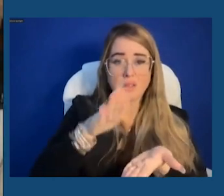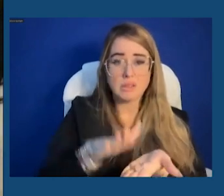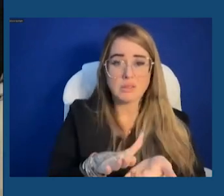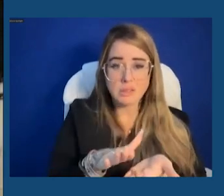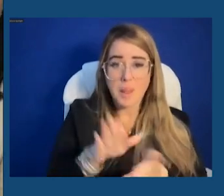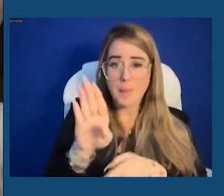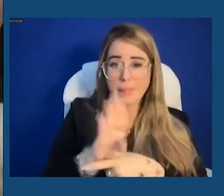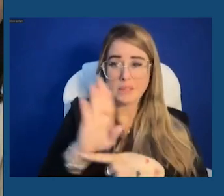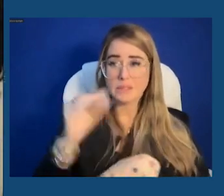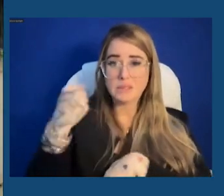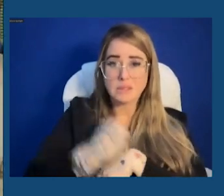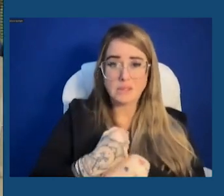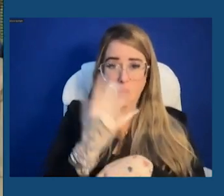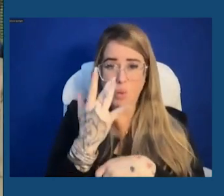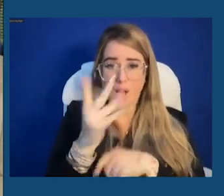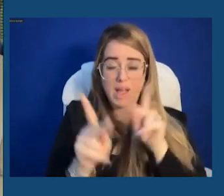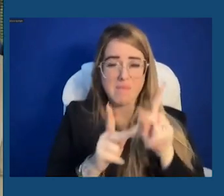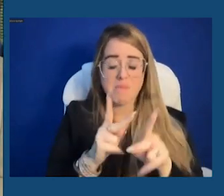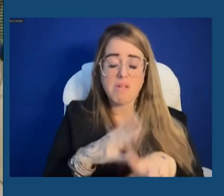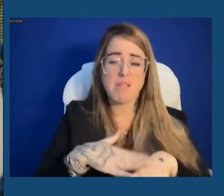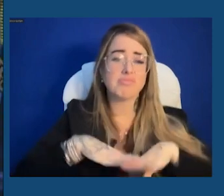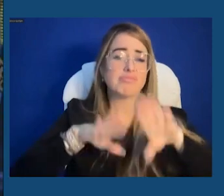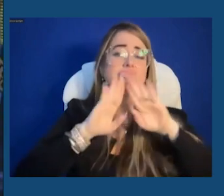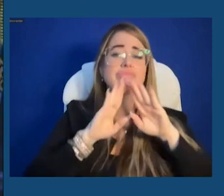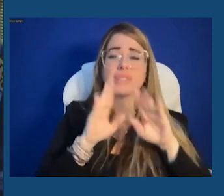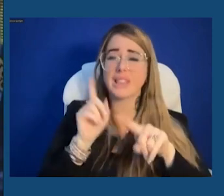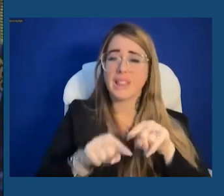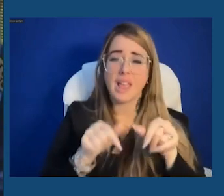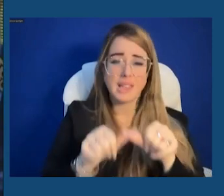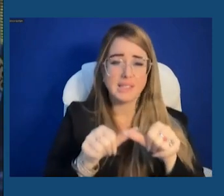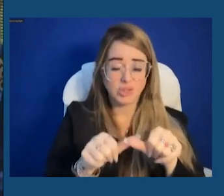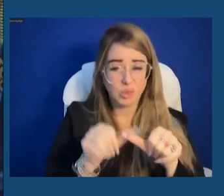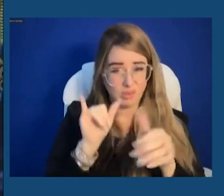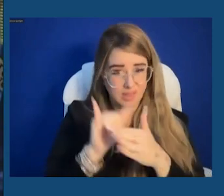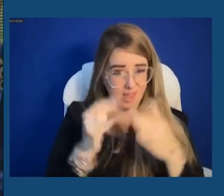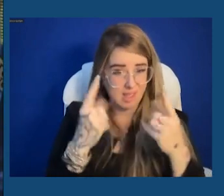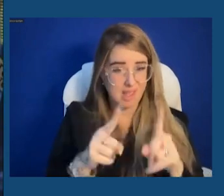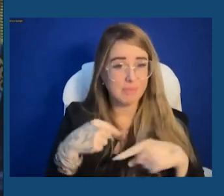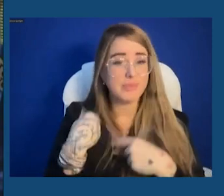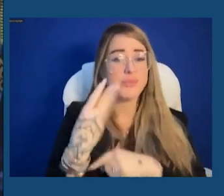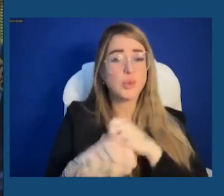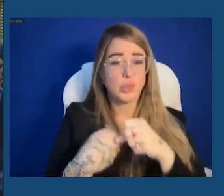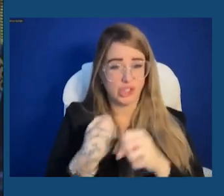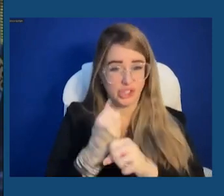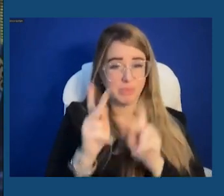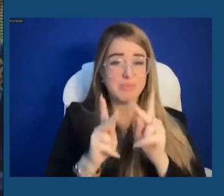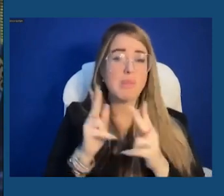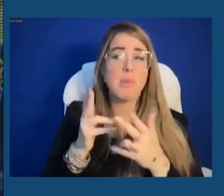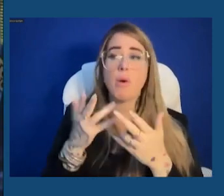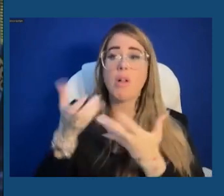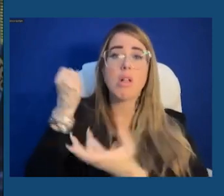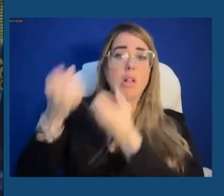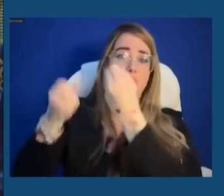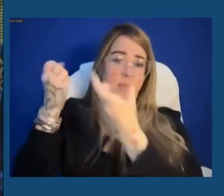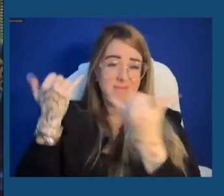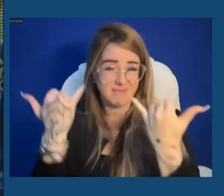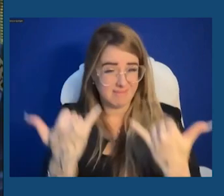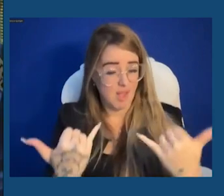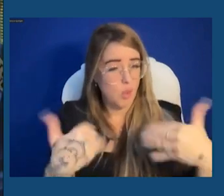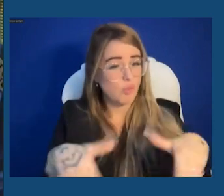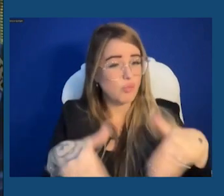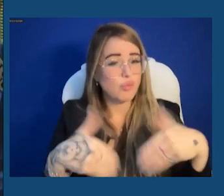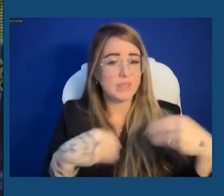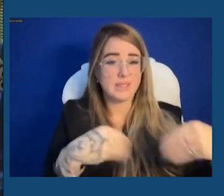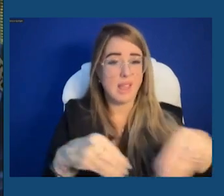we can't do this any longer. That's what's been happening over the last couple of years. and really triggered by the pandemic once